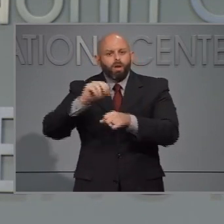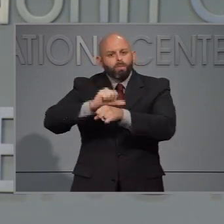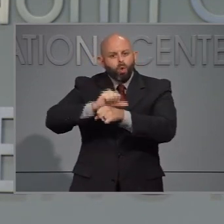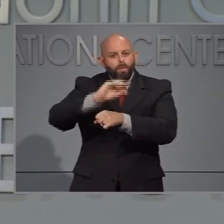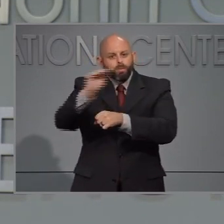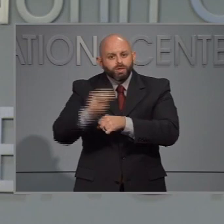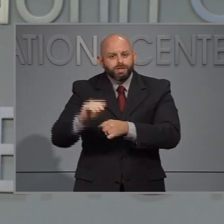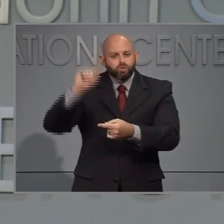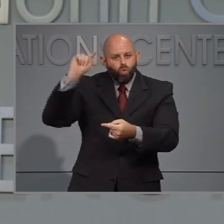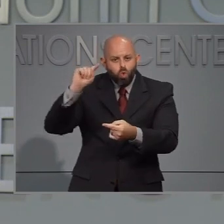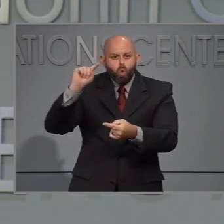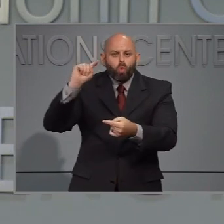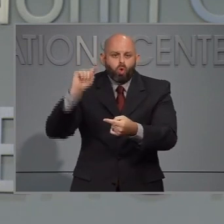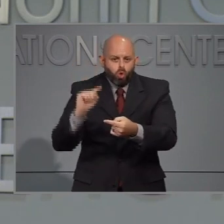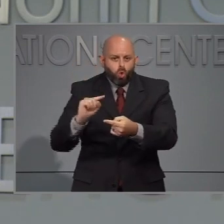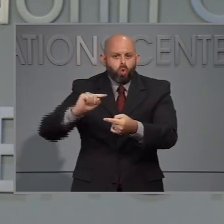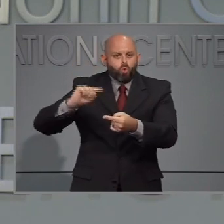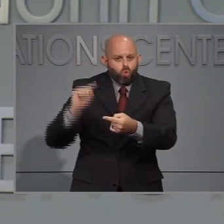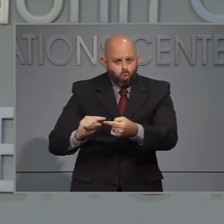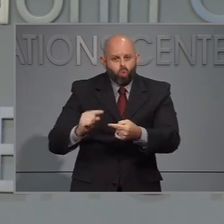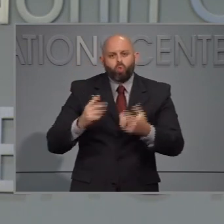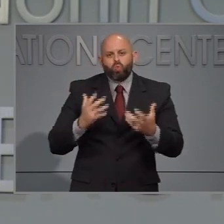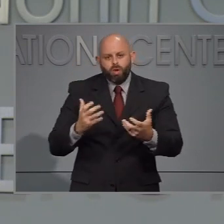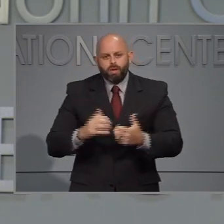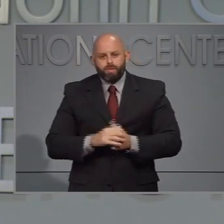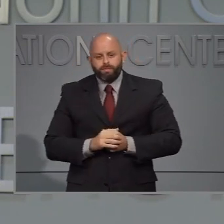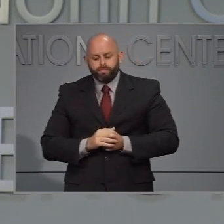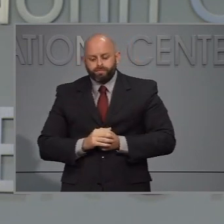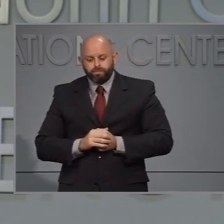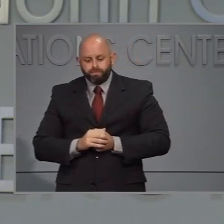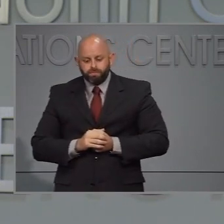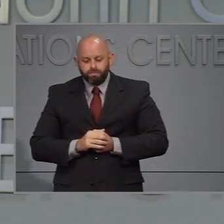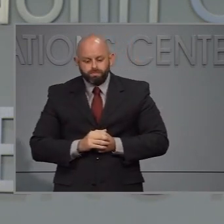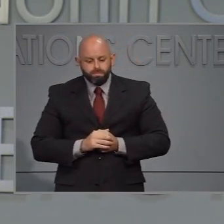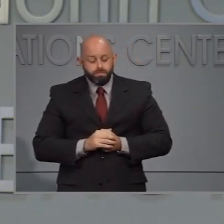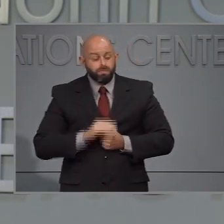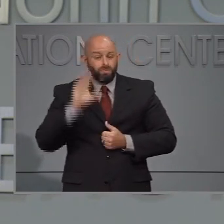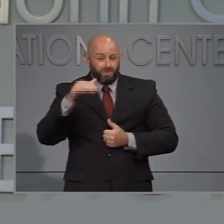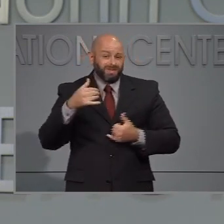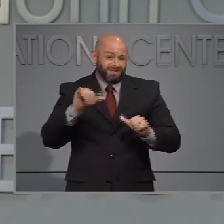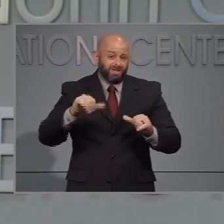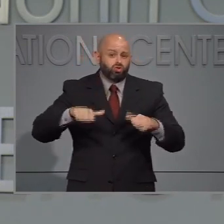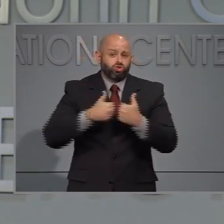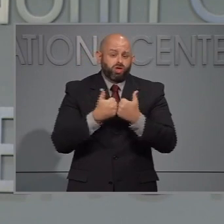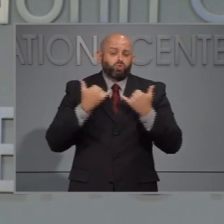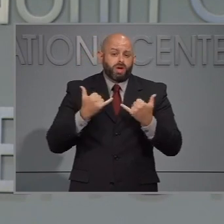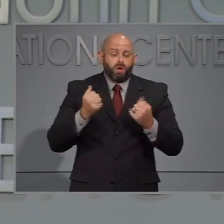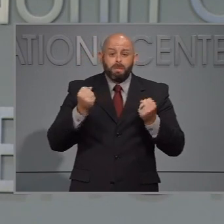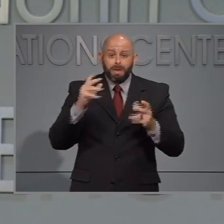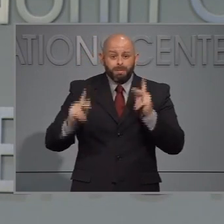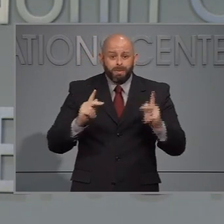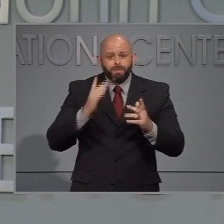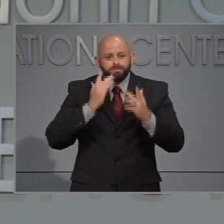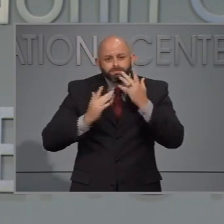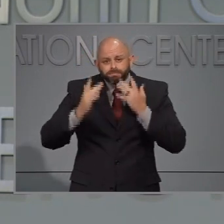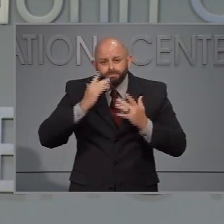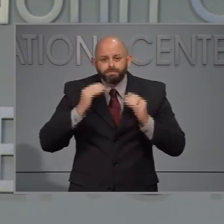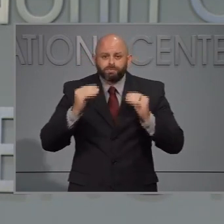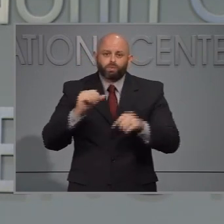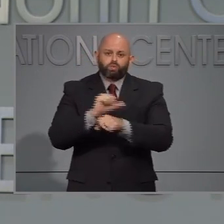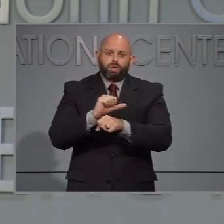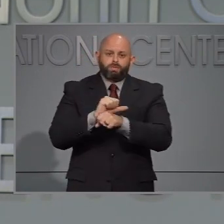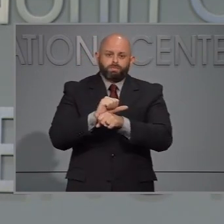low as possible. We do know, however, that it is a challenge right now for a lot of people to go into